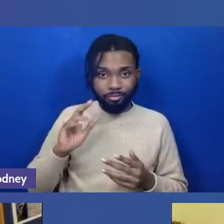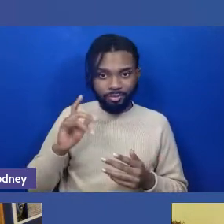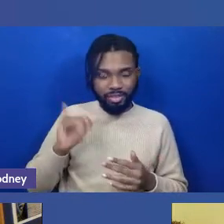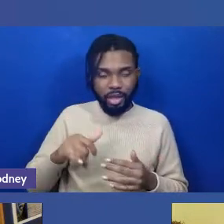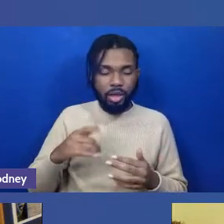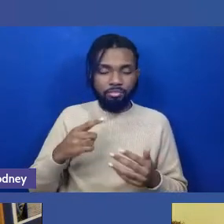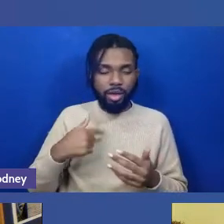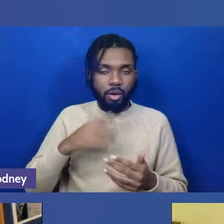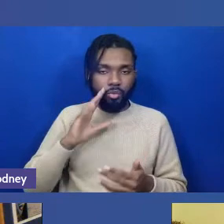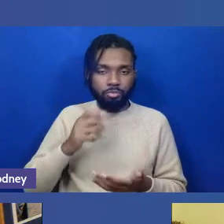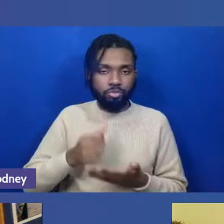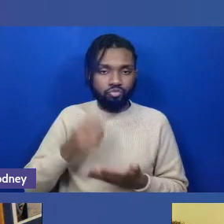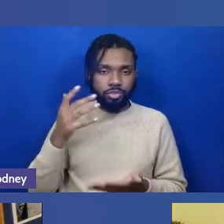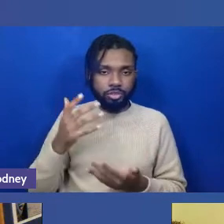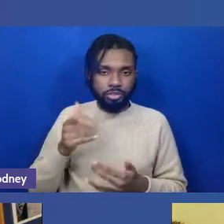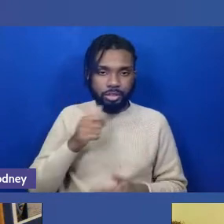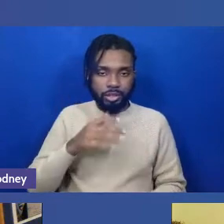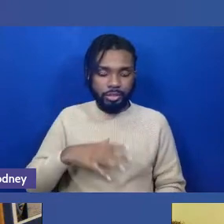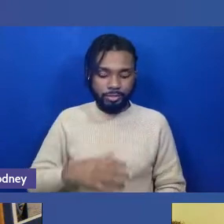It's